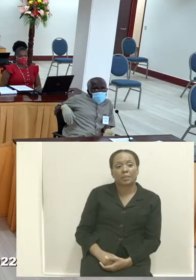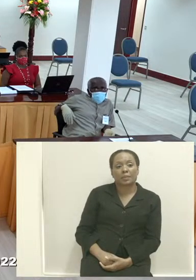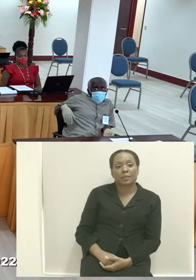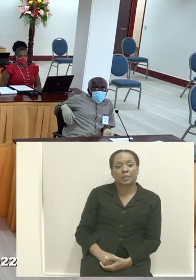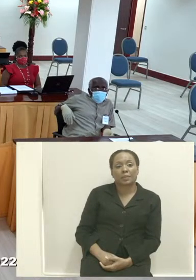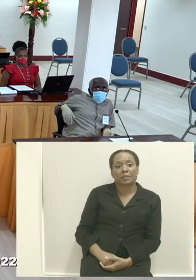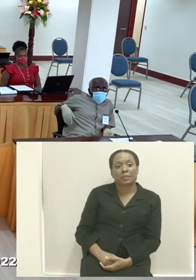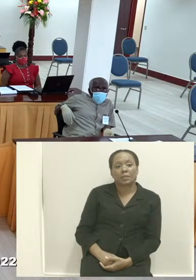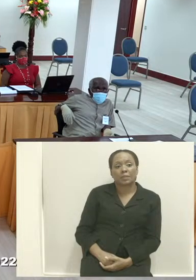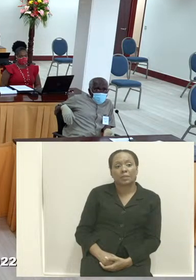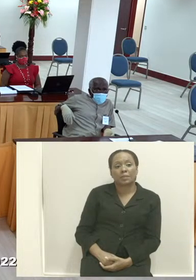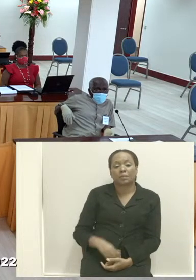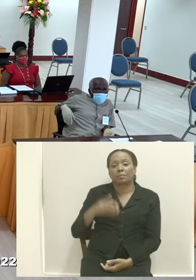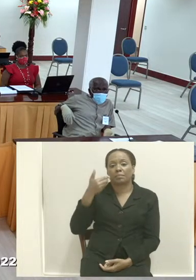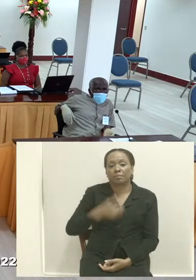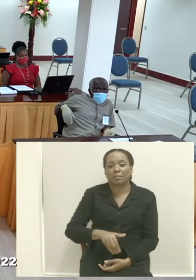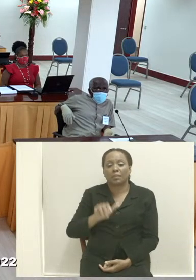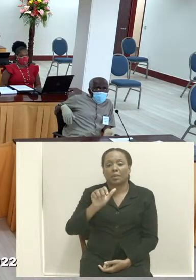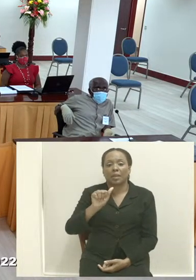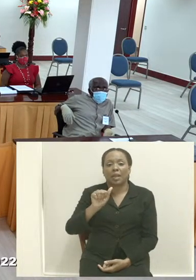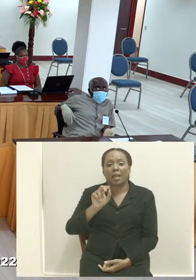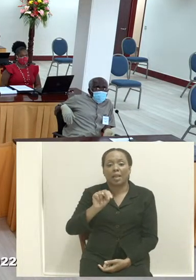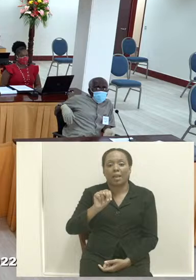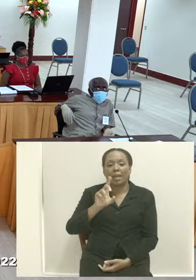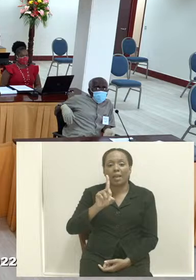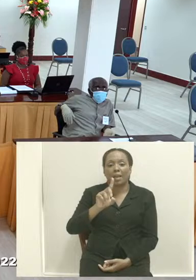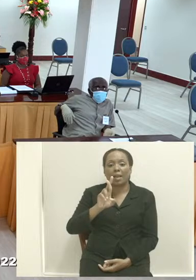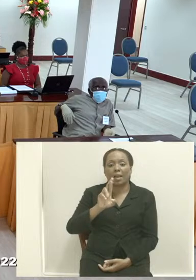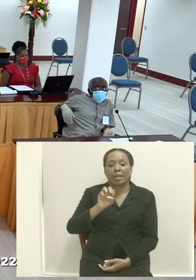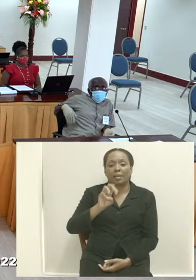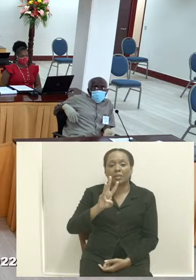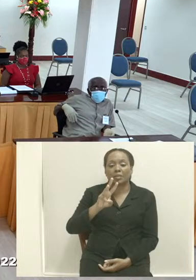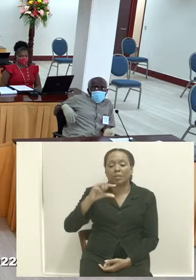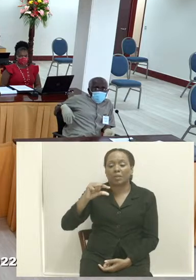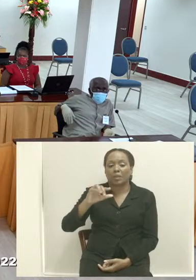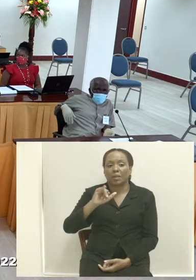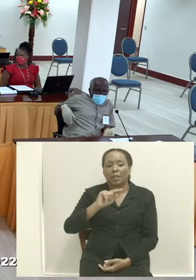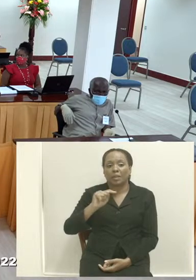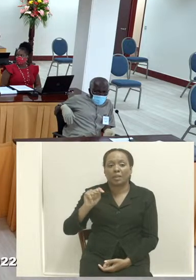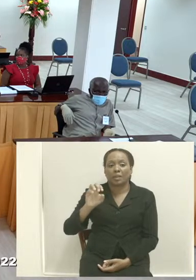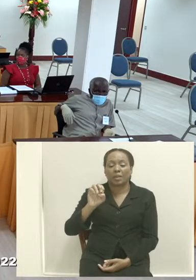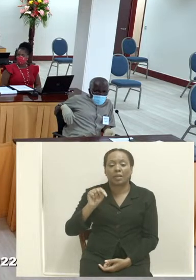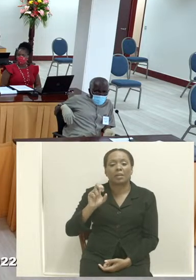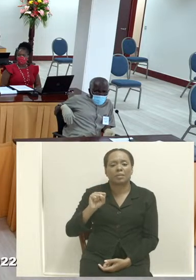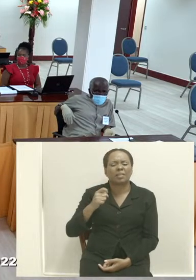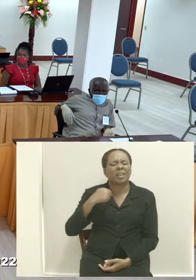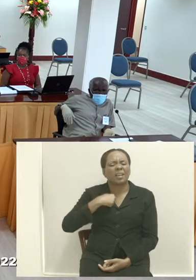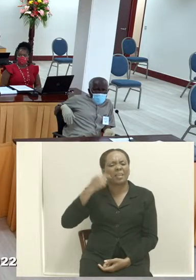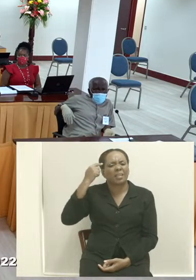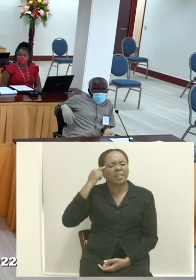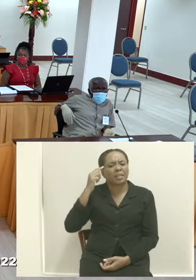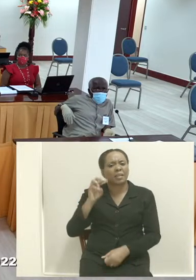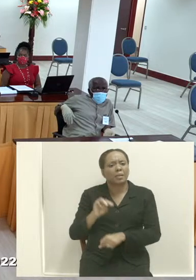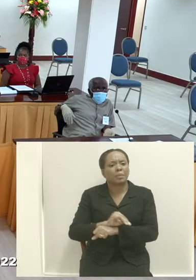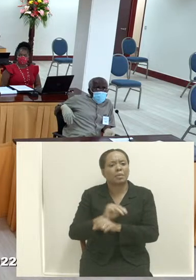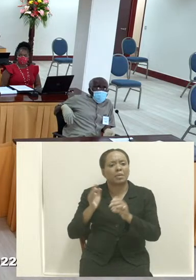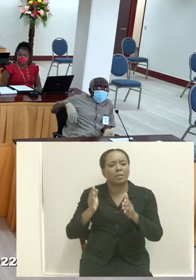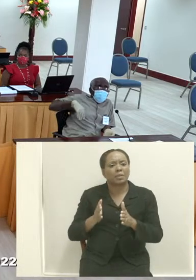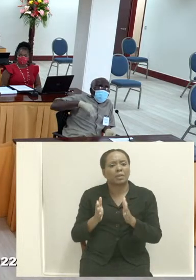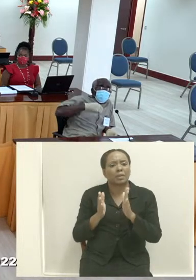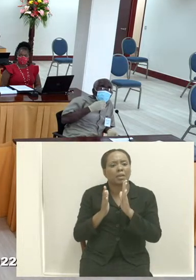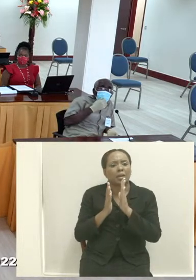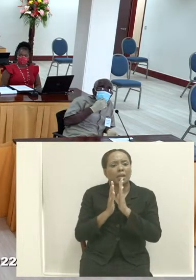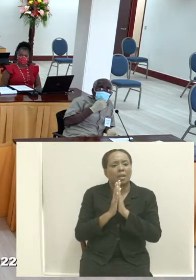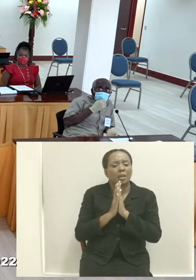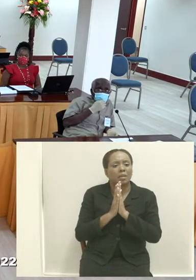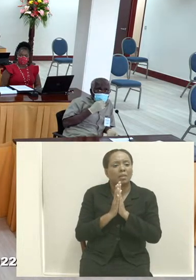If I recall the question, I think the minister was asking about the involvement at the community level. And the Smart Energy Program is really